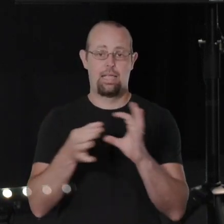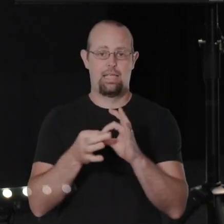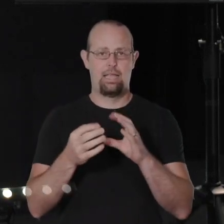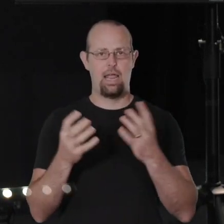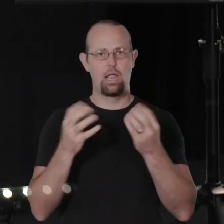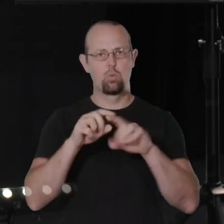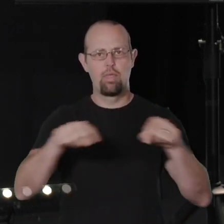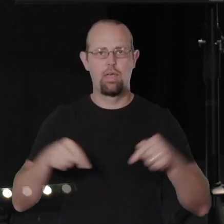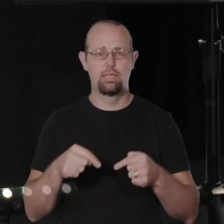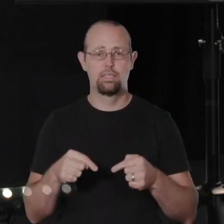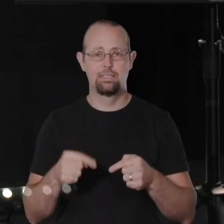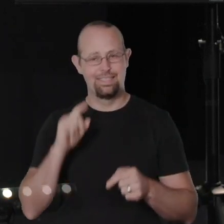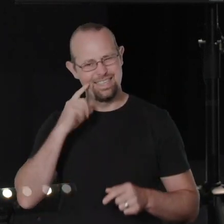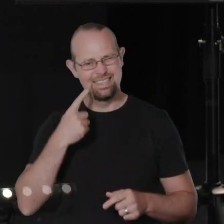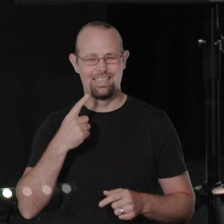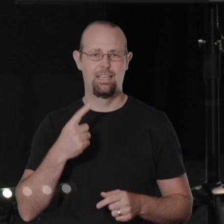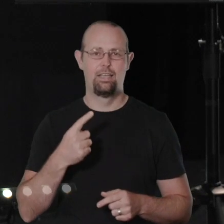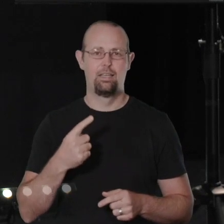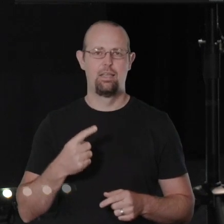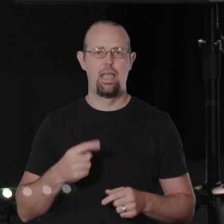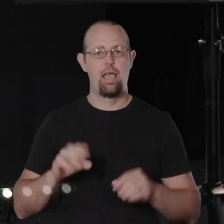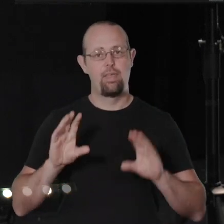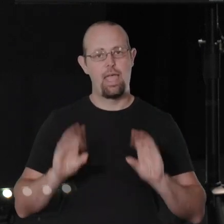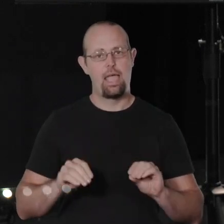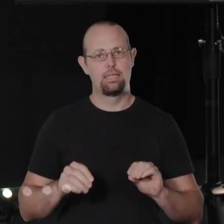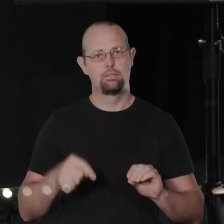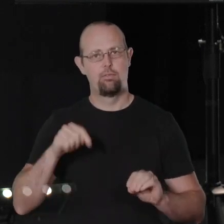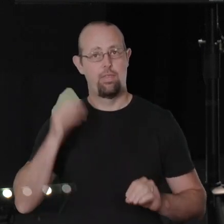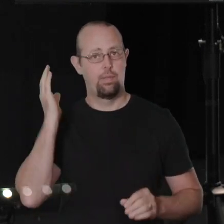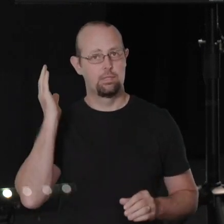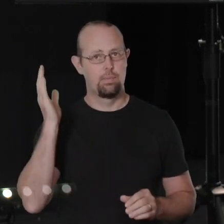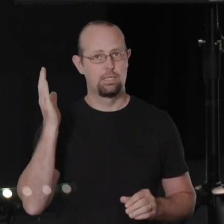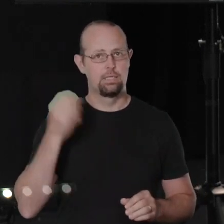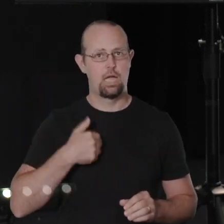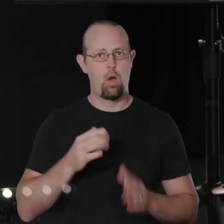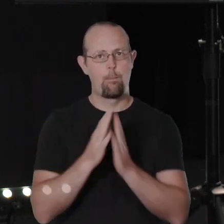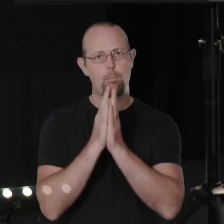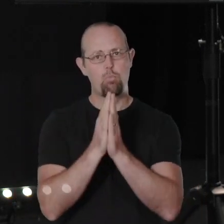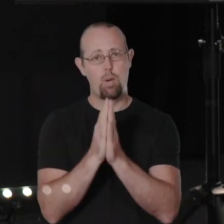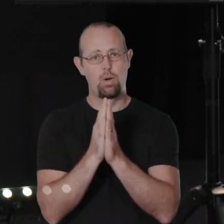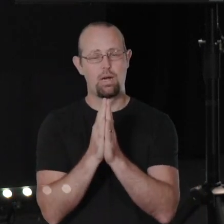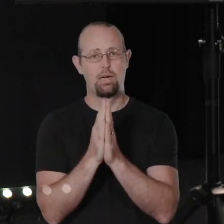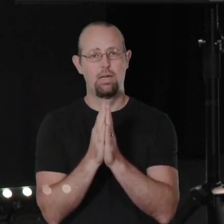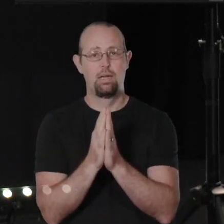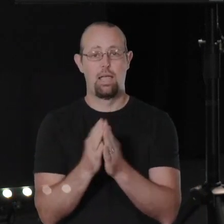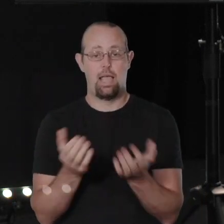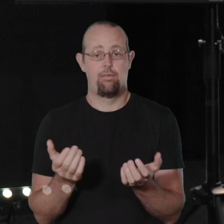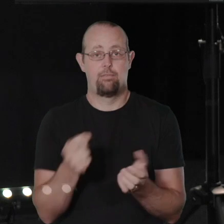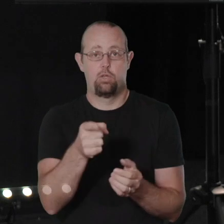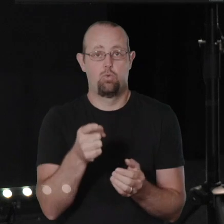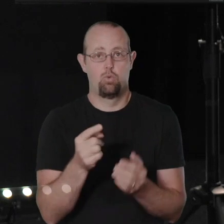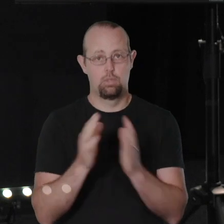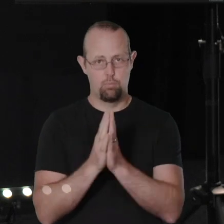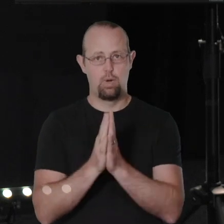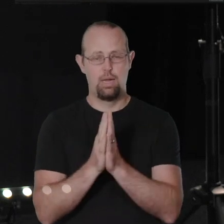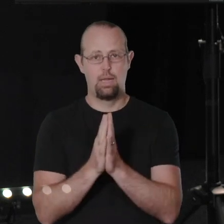easily. And at the end of this message, I'll pray a prayer that I'll invite you to make your own prayer. And who knows, maybe this could be a day